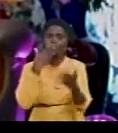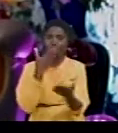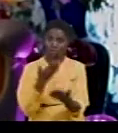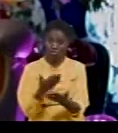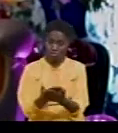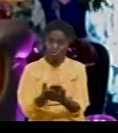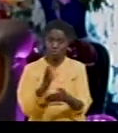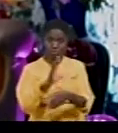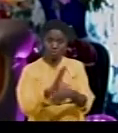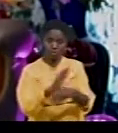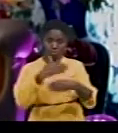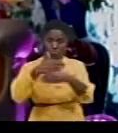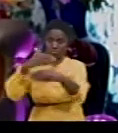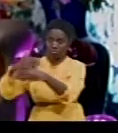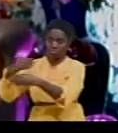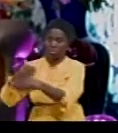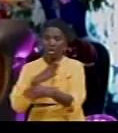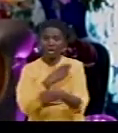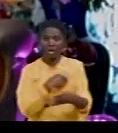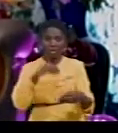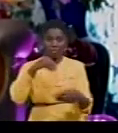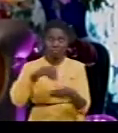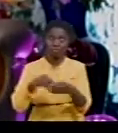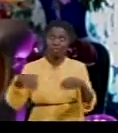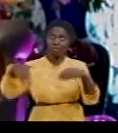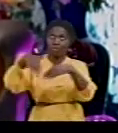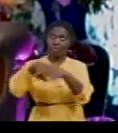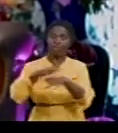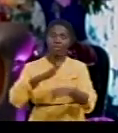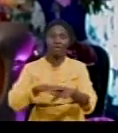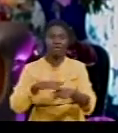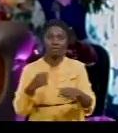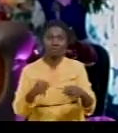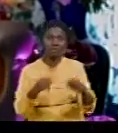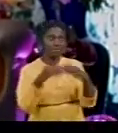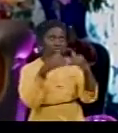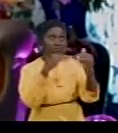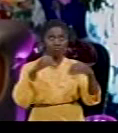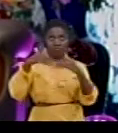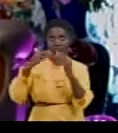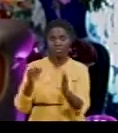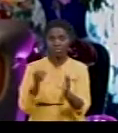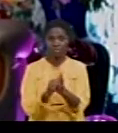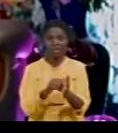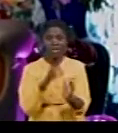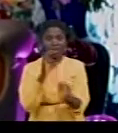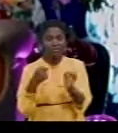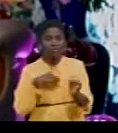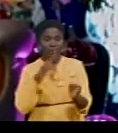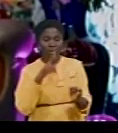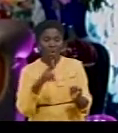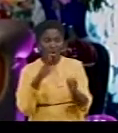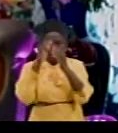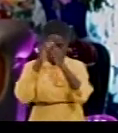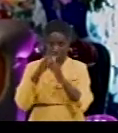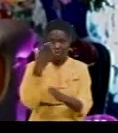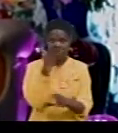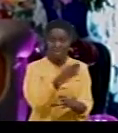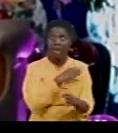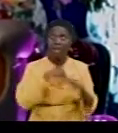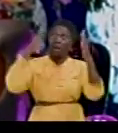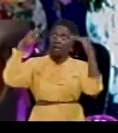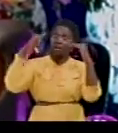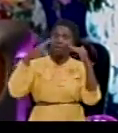church building and put roof on the building, so that if we're worshiping and it's raining, we'll